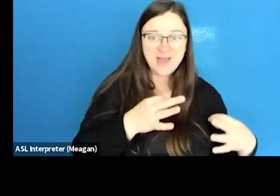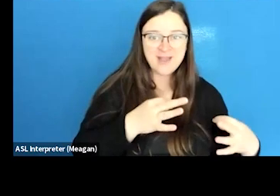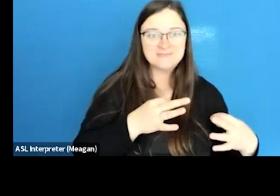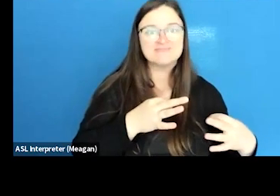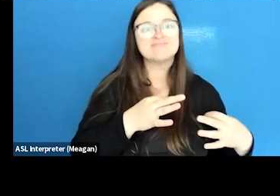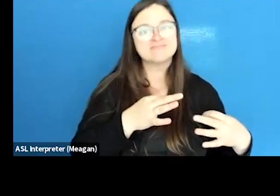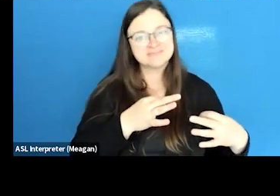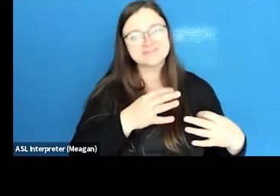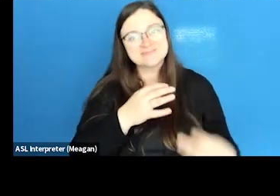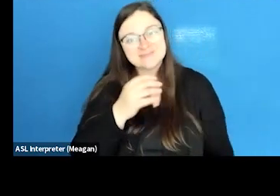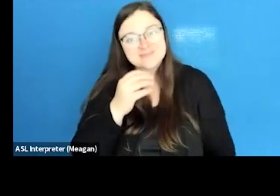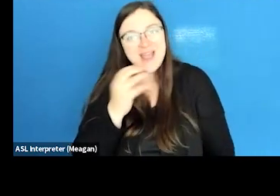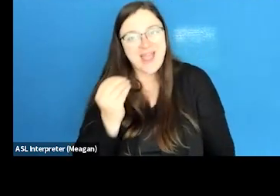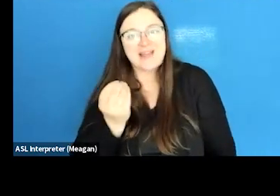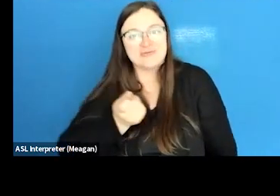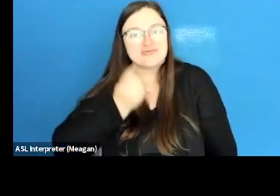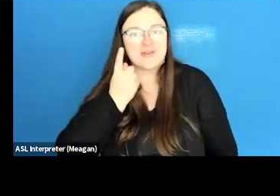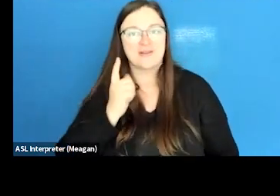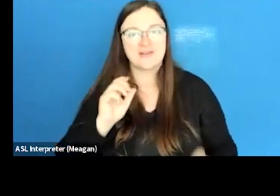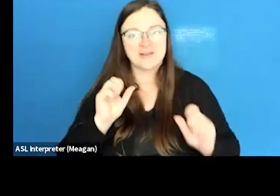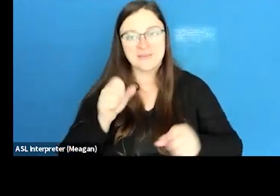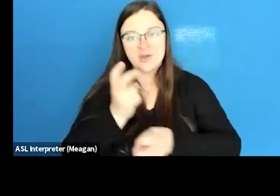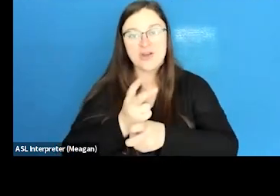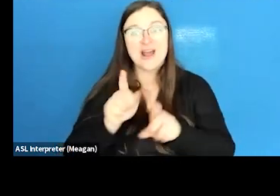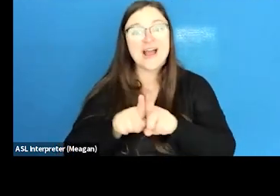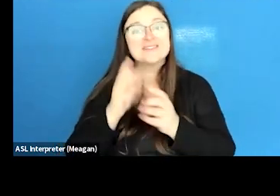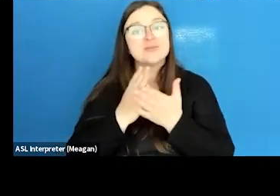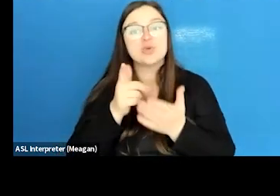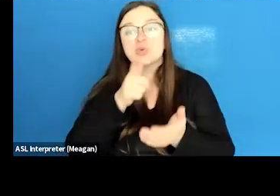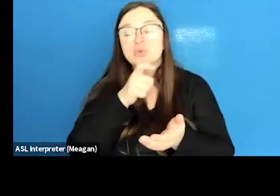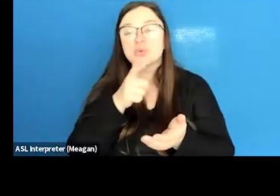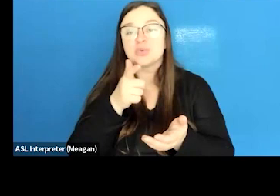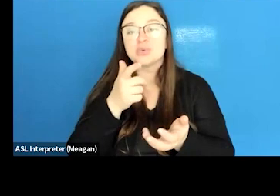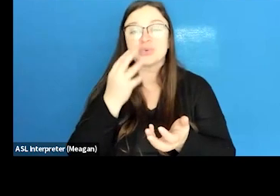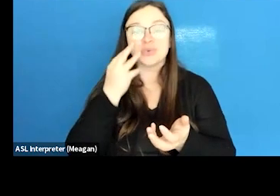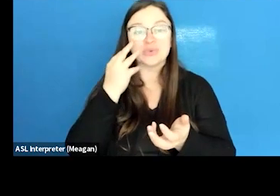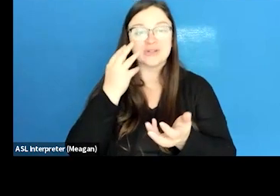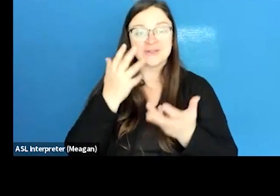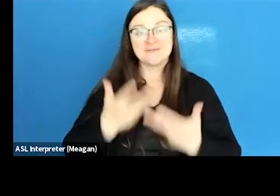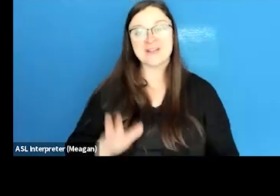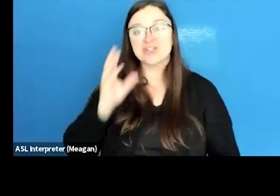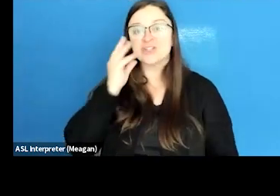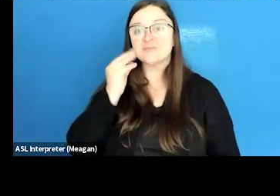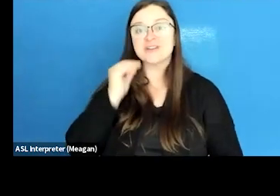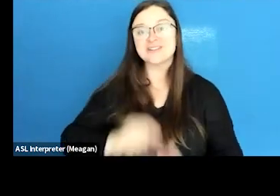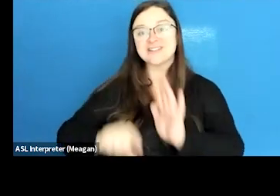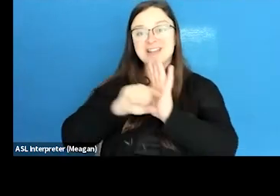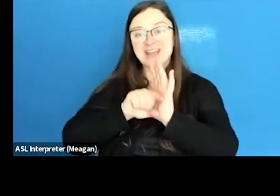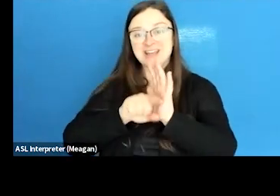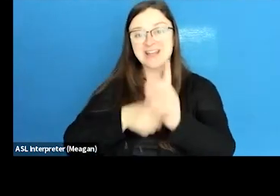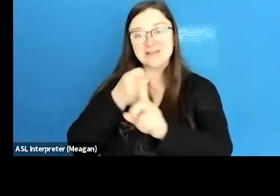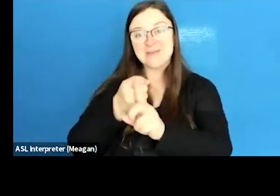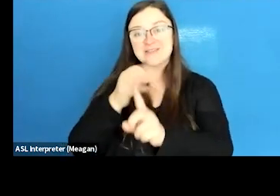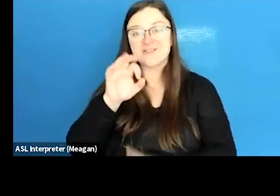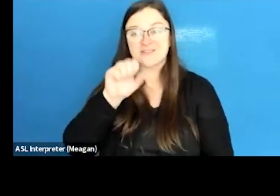understand as someone who maybe has experienced, the negative impacts of a substance use disorder